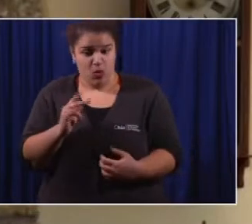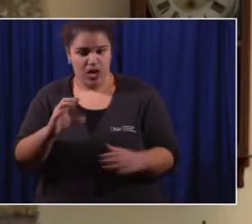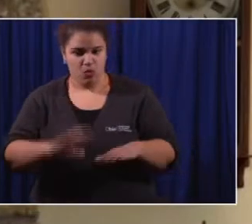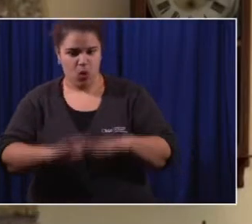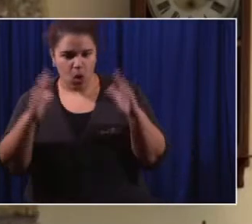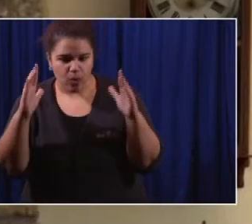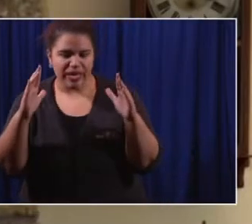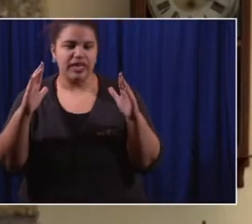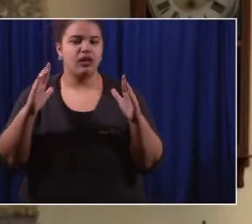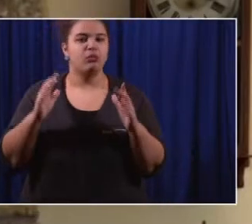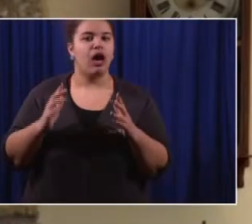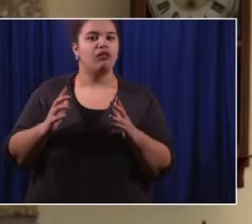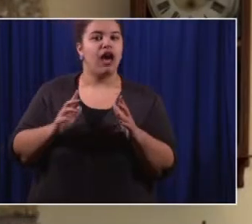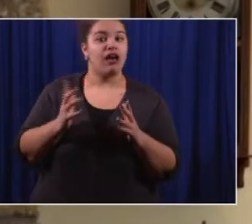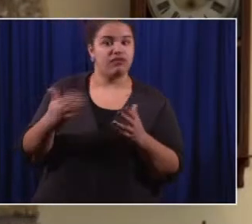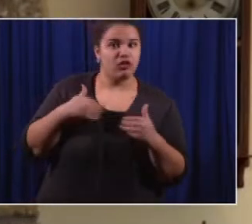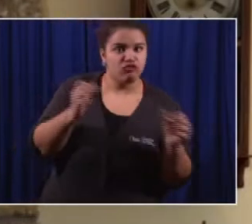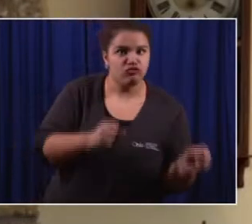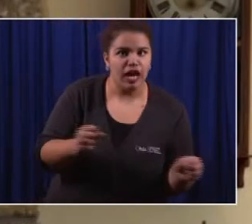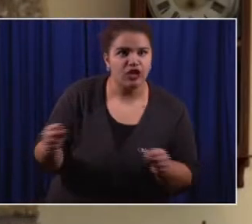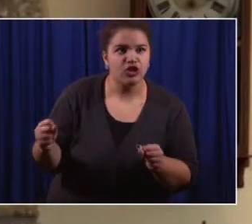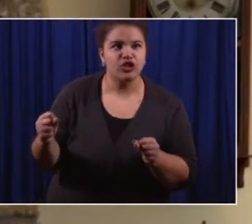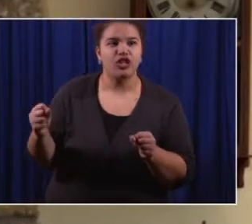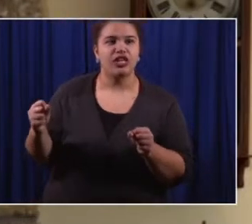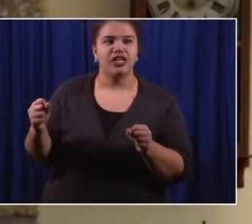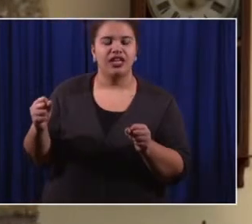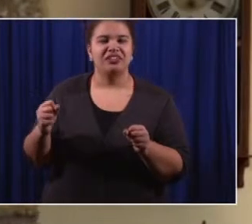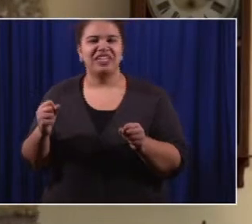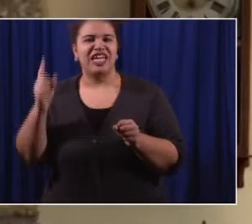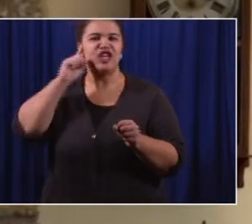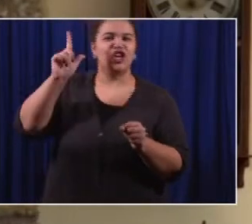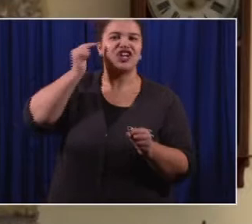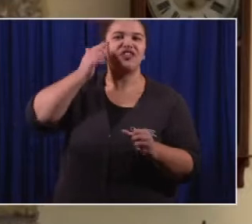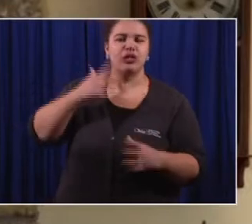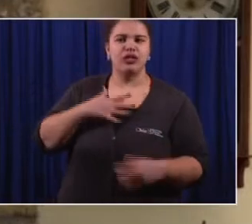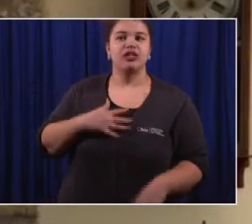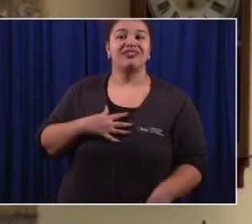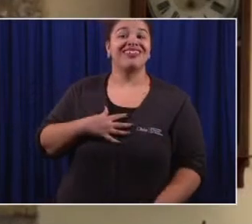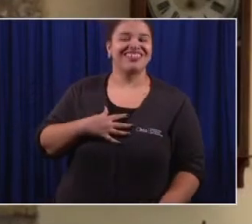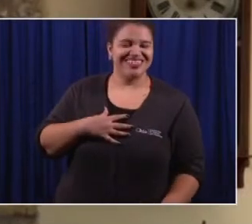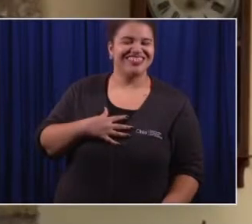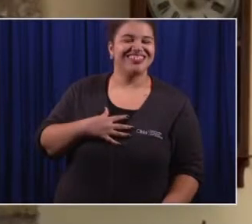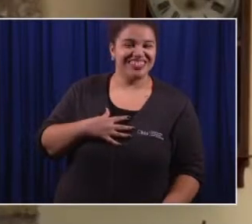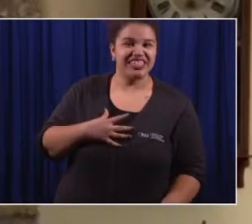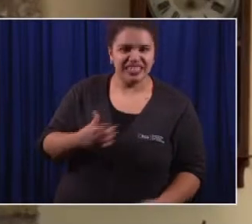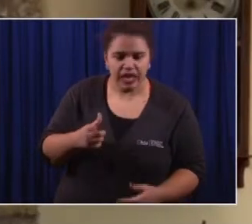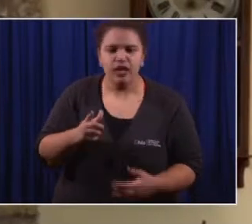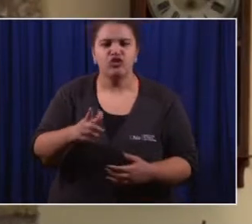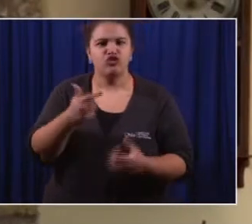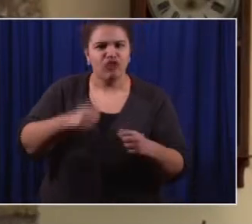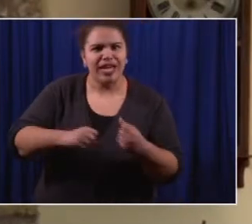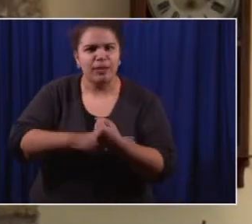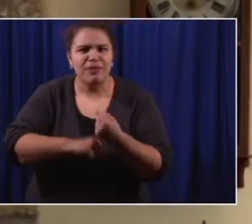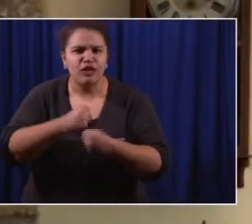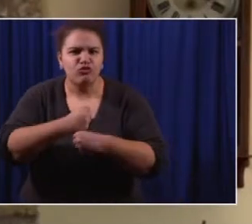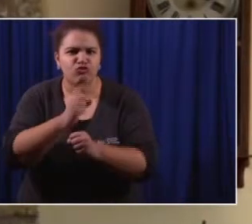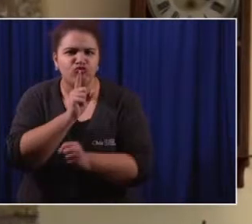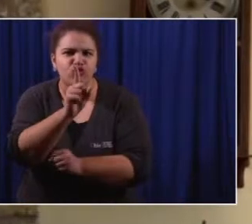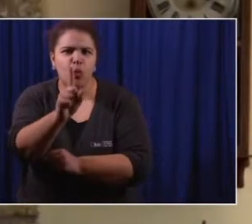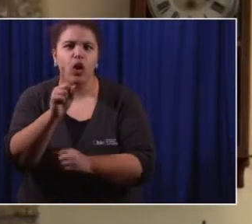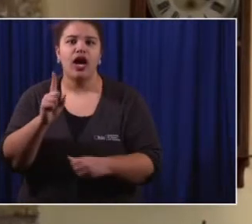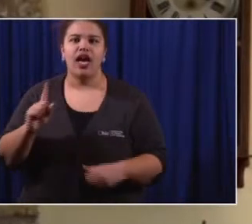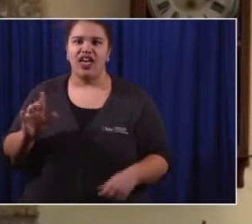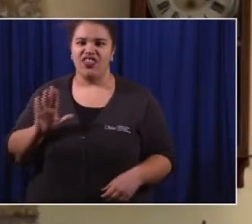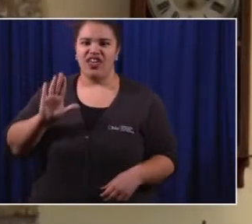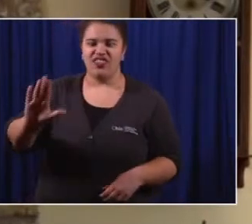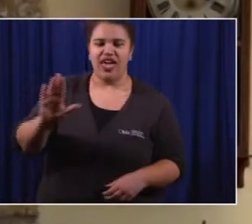of Ohioans. So since your oath of office compels you to protect our constitutional liberties, not make sure people don't get sick, what is the metric, not